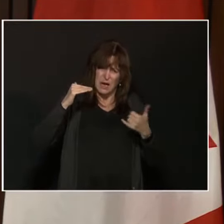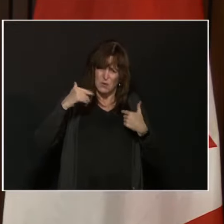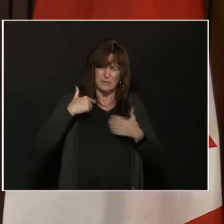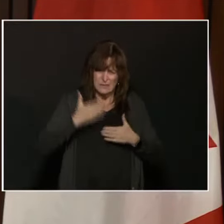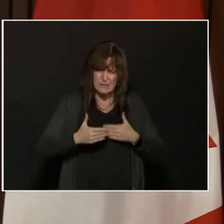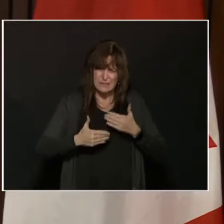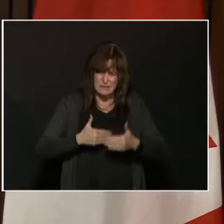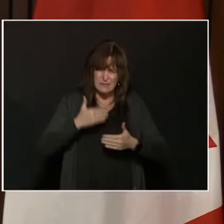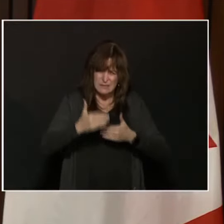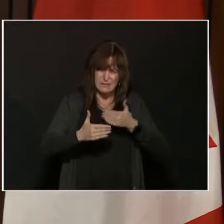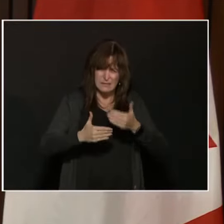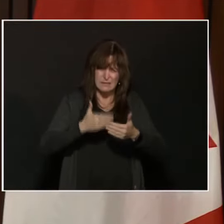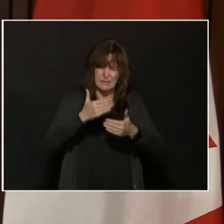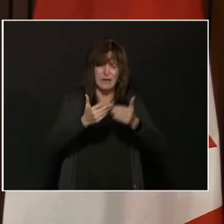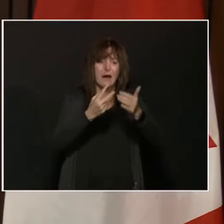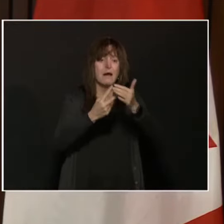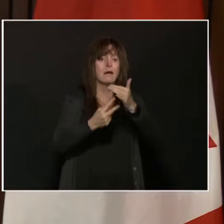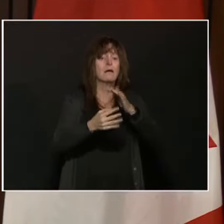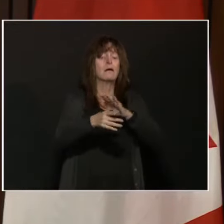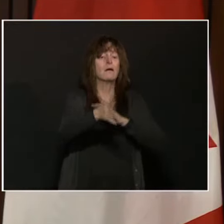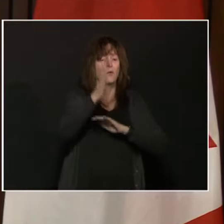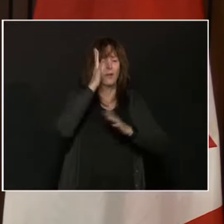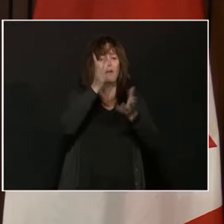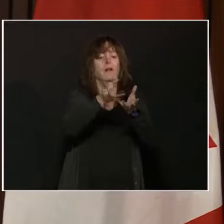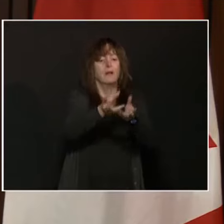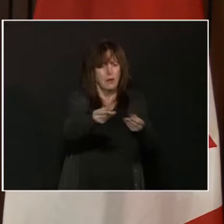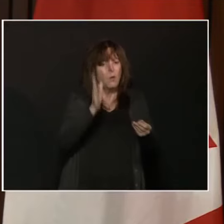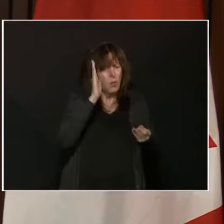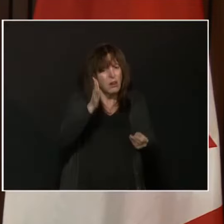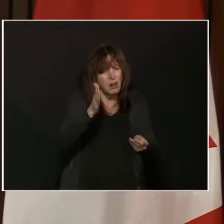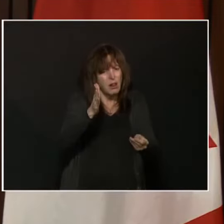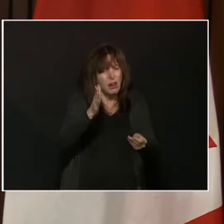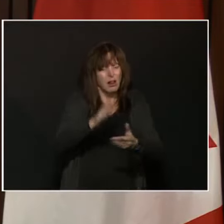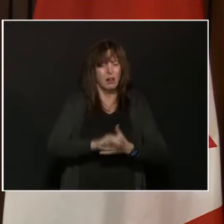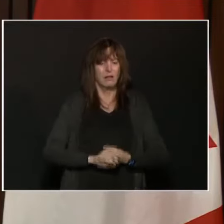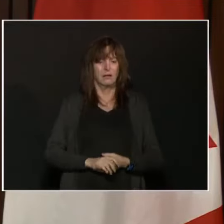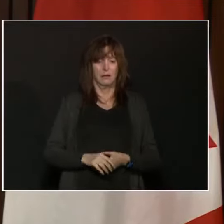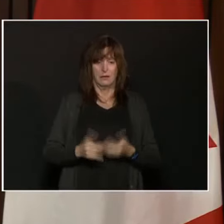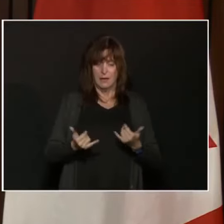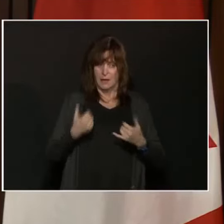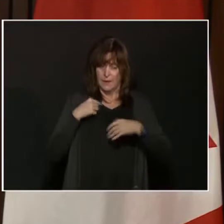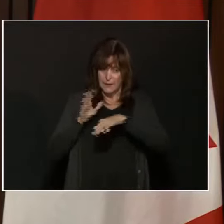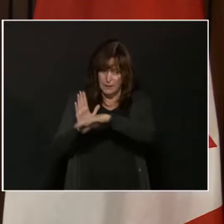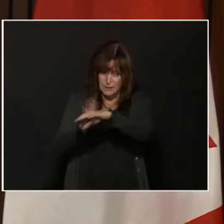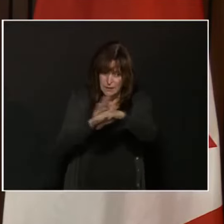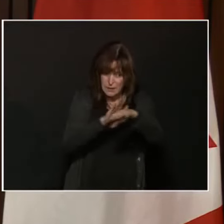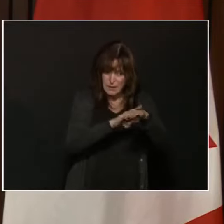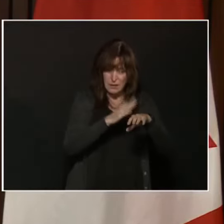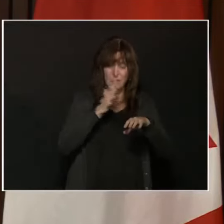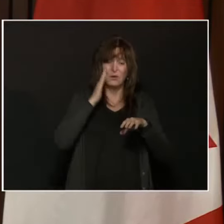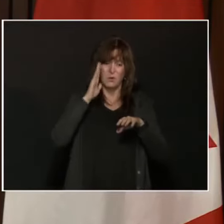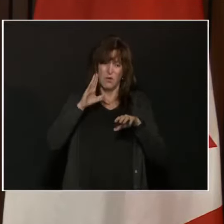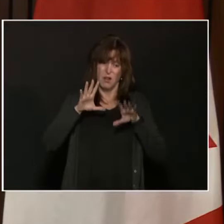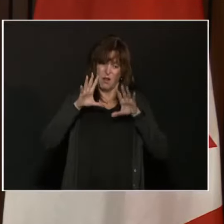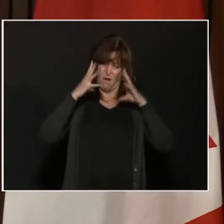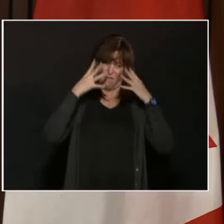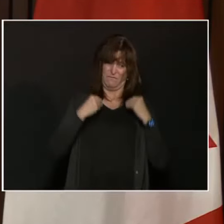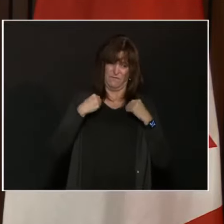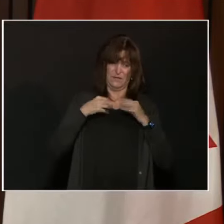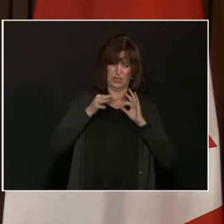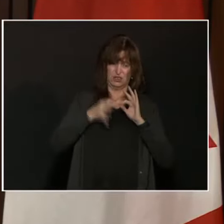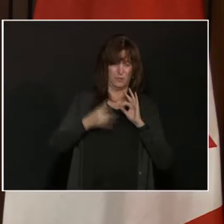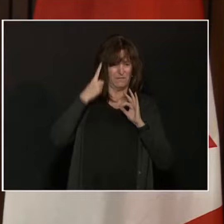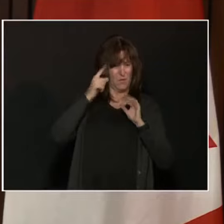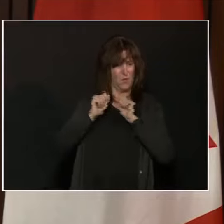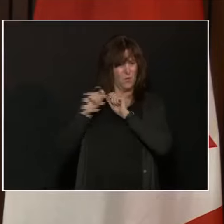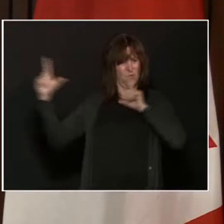me start, as I always do, with the big picture for Ontario. And my apologies, when we do go onto the slides, we'll lose the sign language translation for a